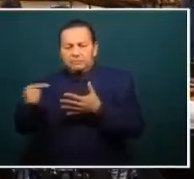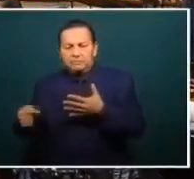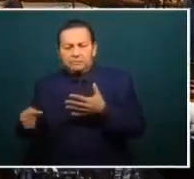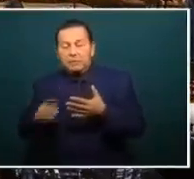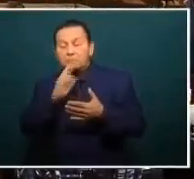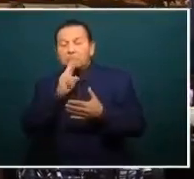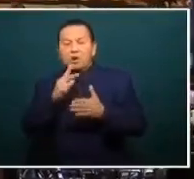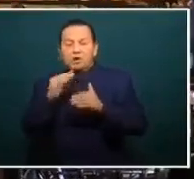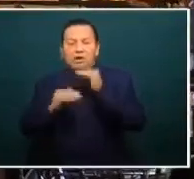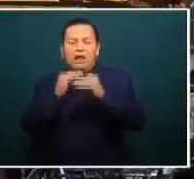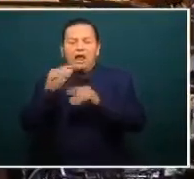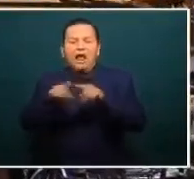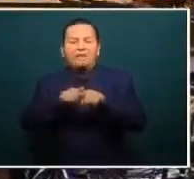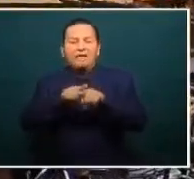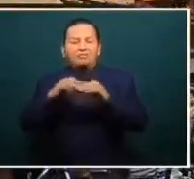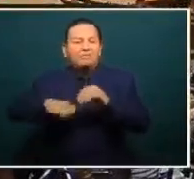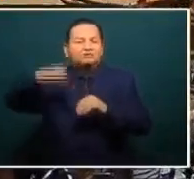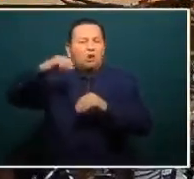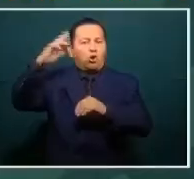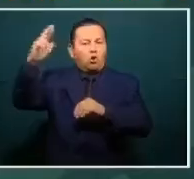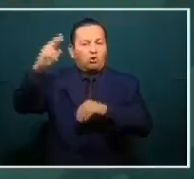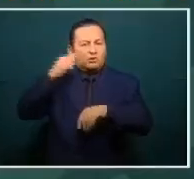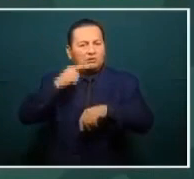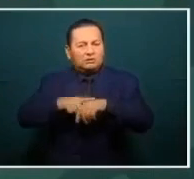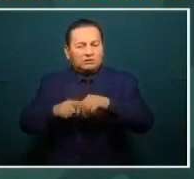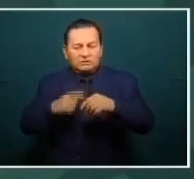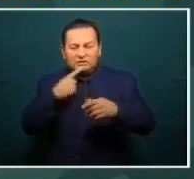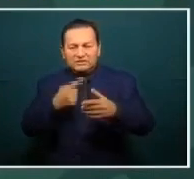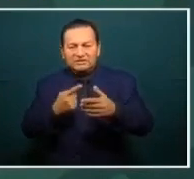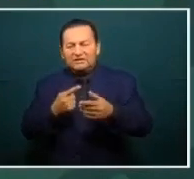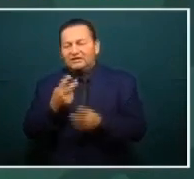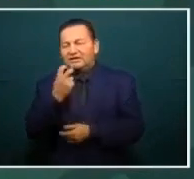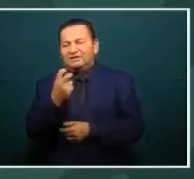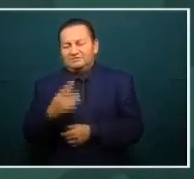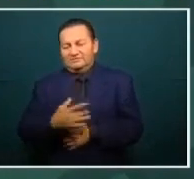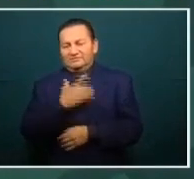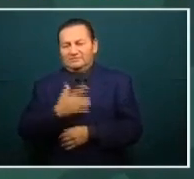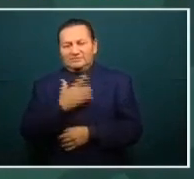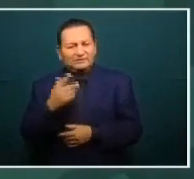Like we said for many years, we're like a big brother.